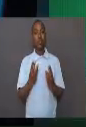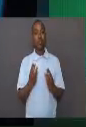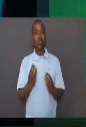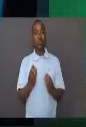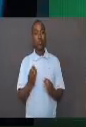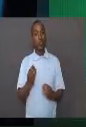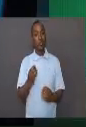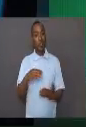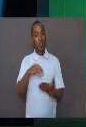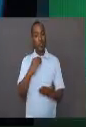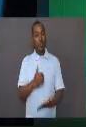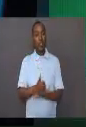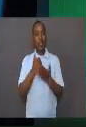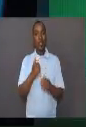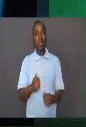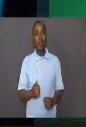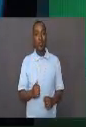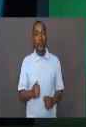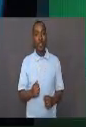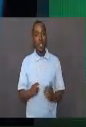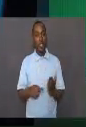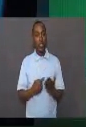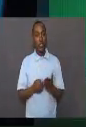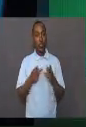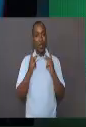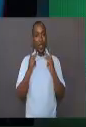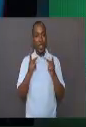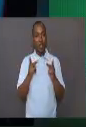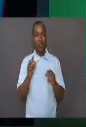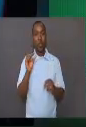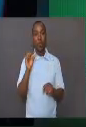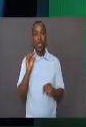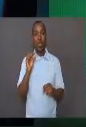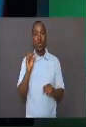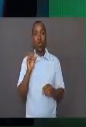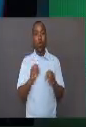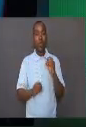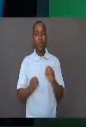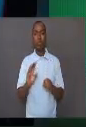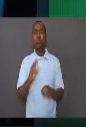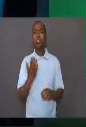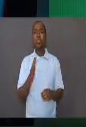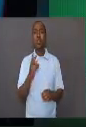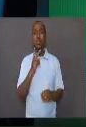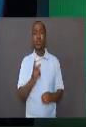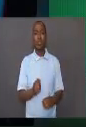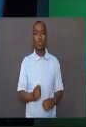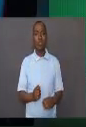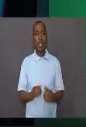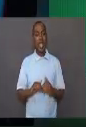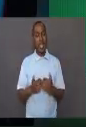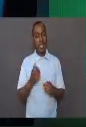cells. They can see what microorganisms look like, how